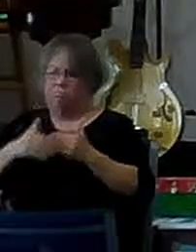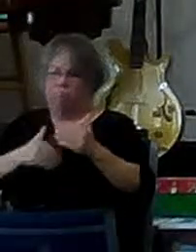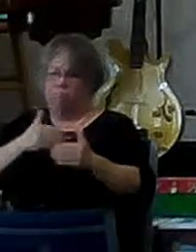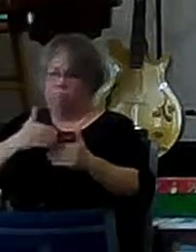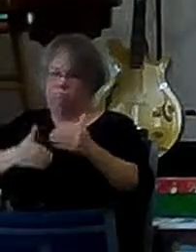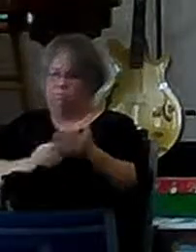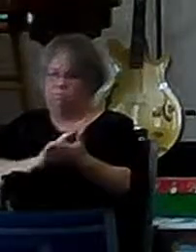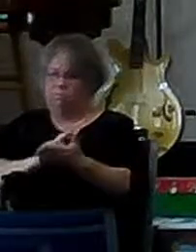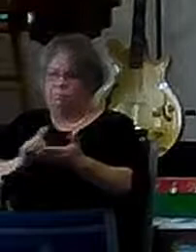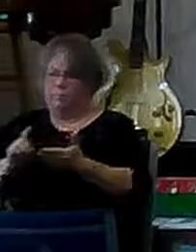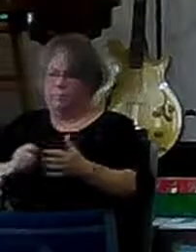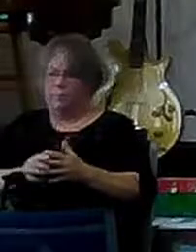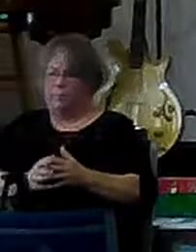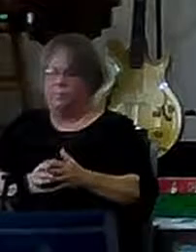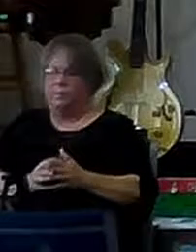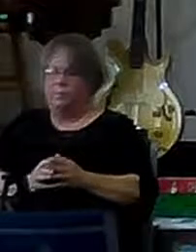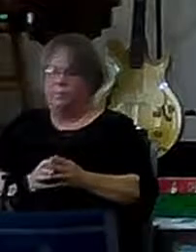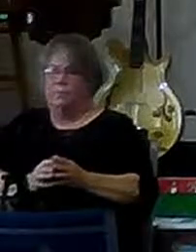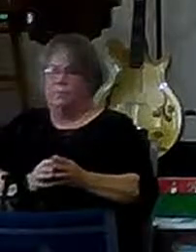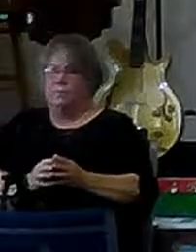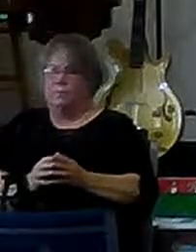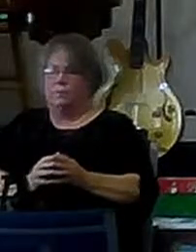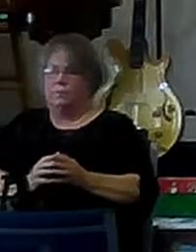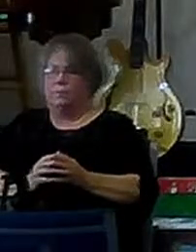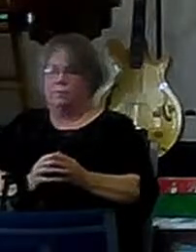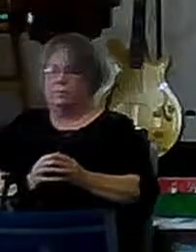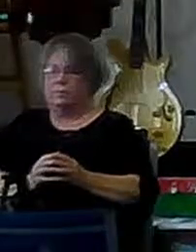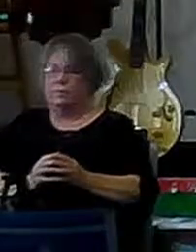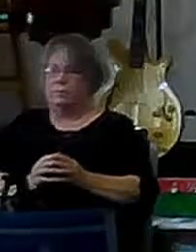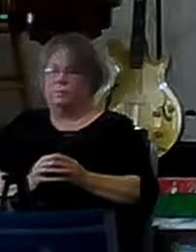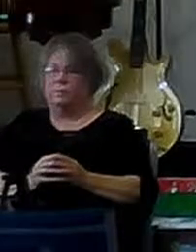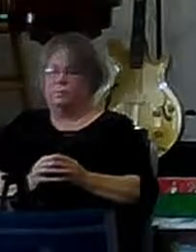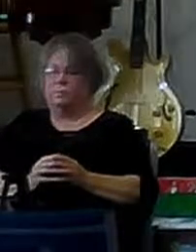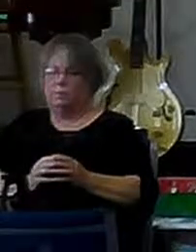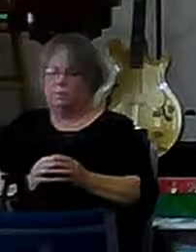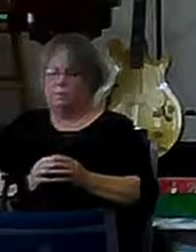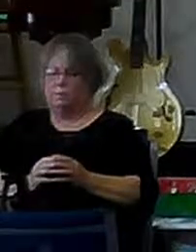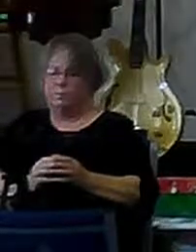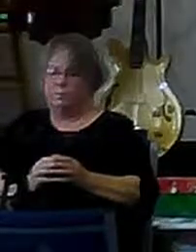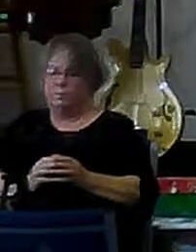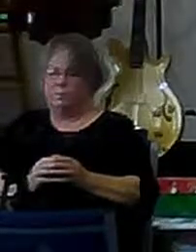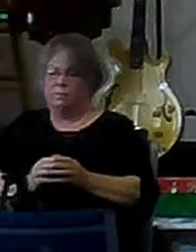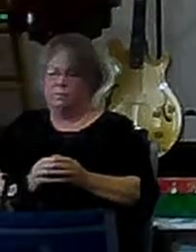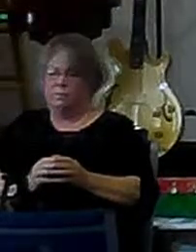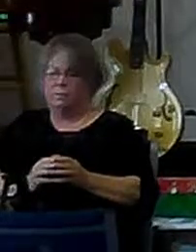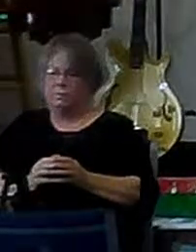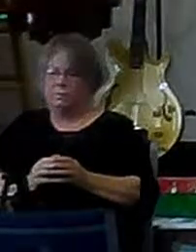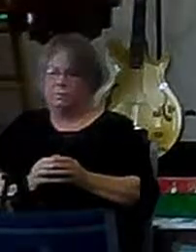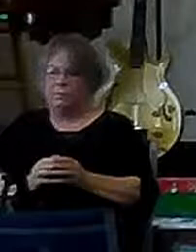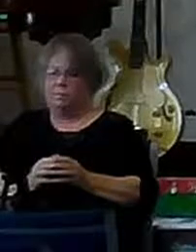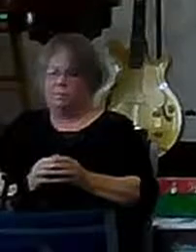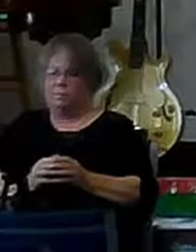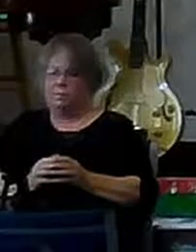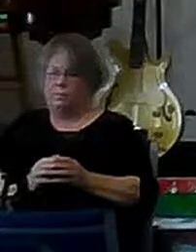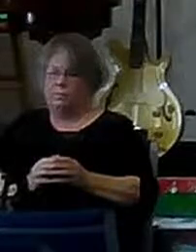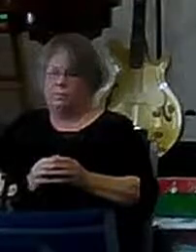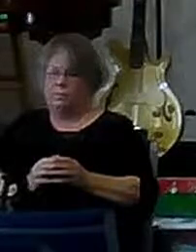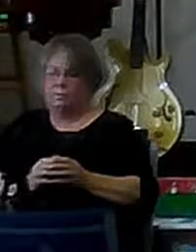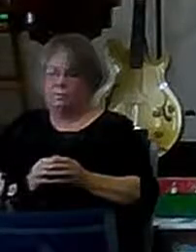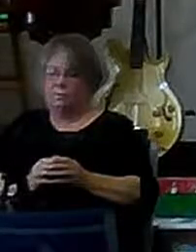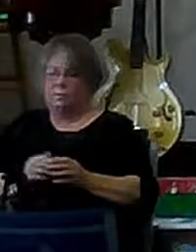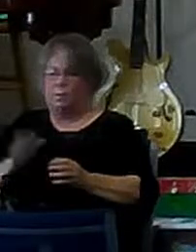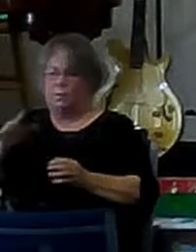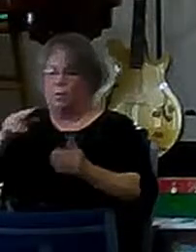weeks. But Paul begins, and so I want to begin where he does by reading again to you the first